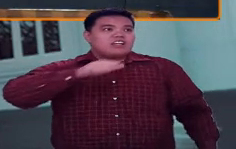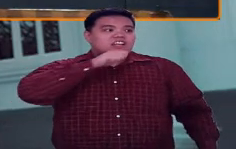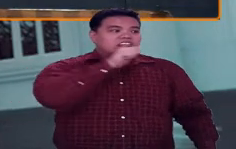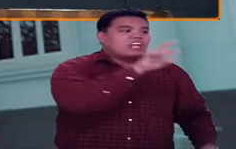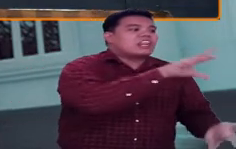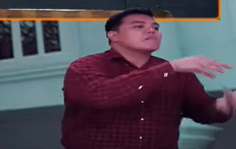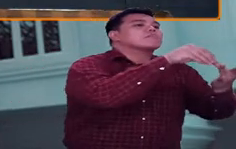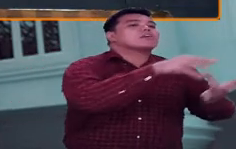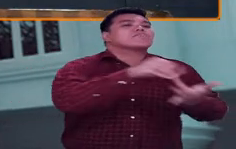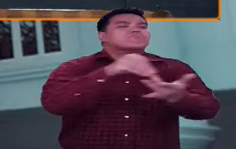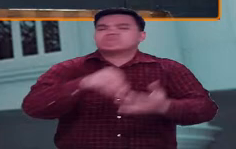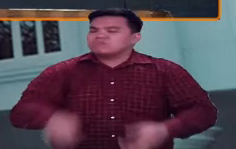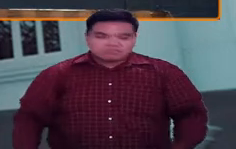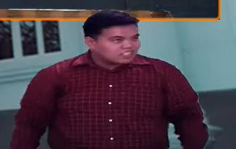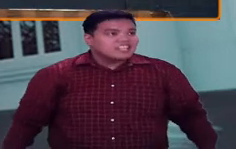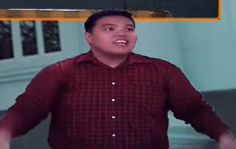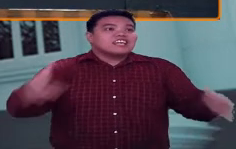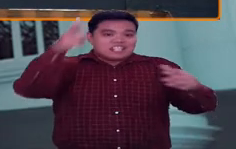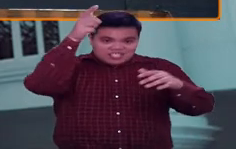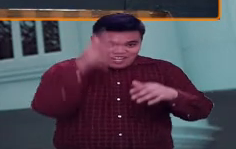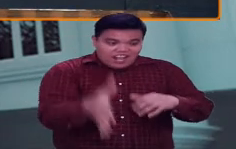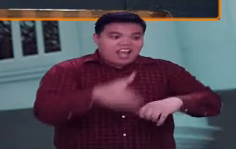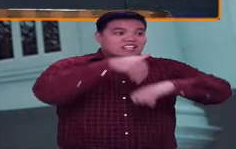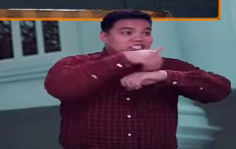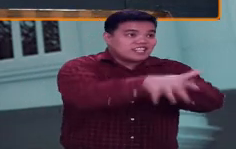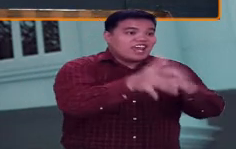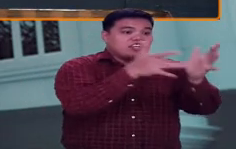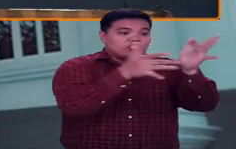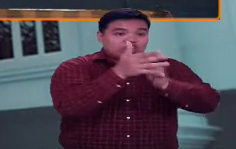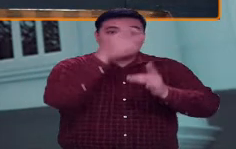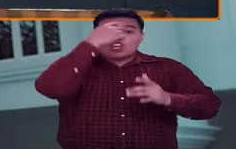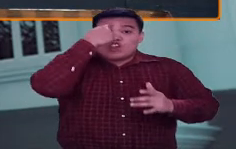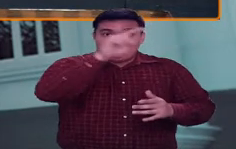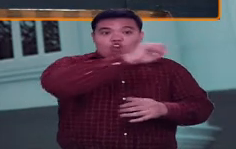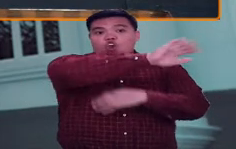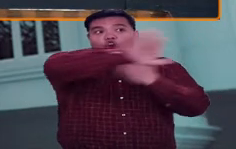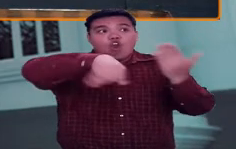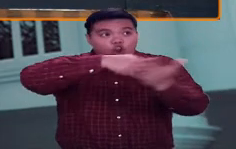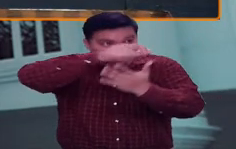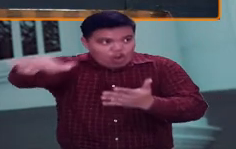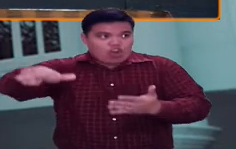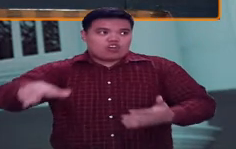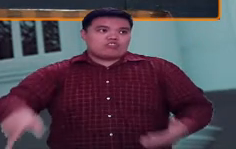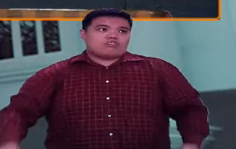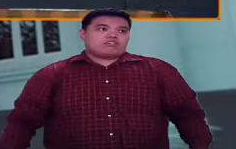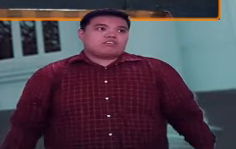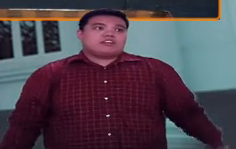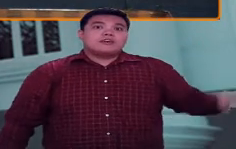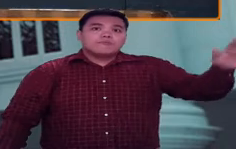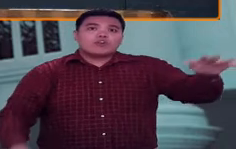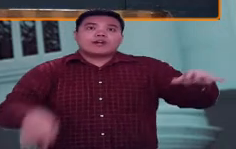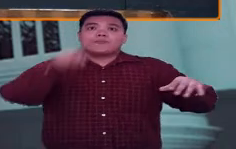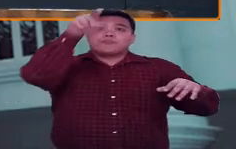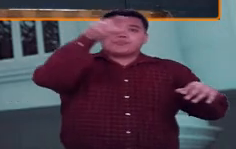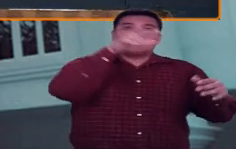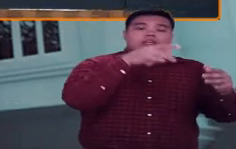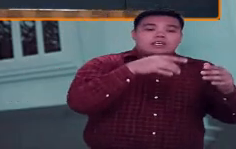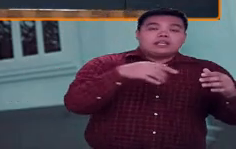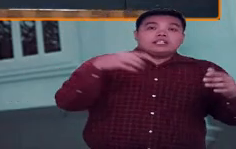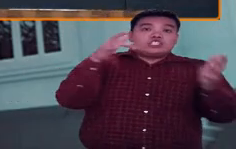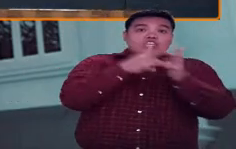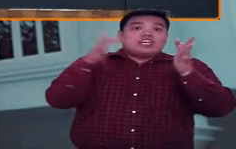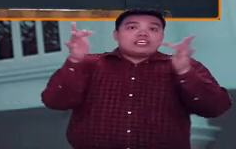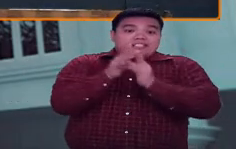Amen. 1 John chapter 2 and verse 2 says, "And he is the propitiation for our sins. And not for